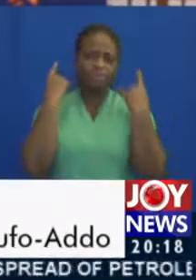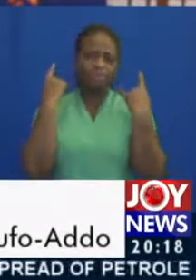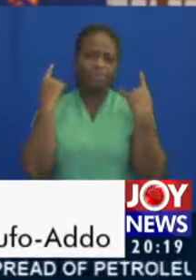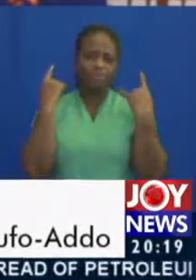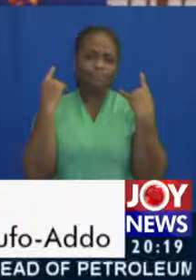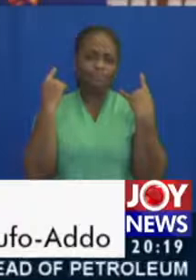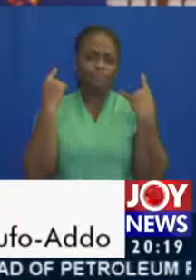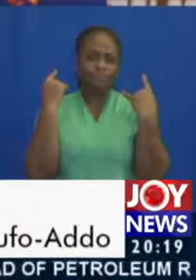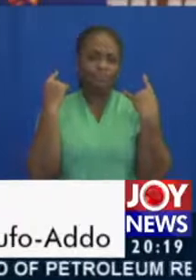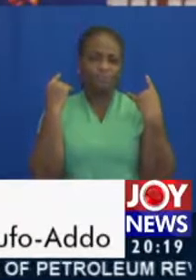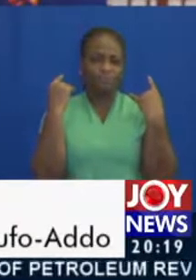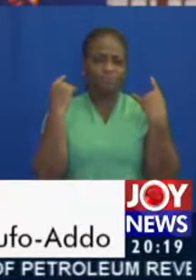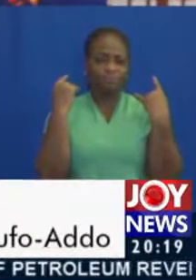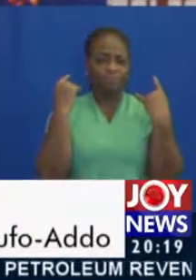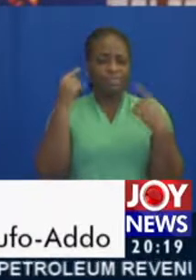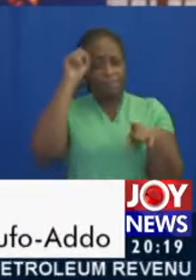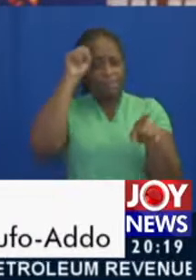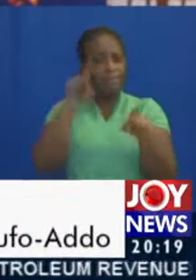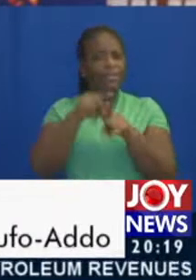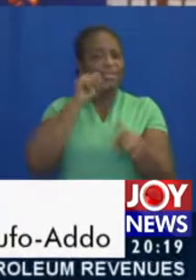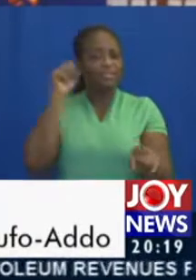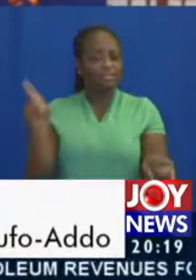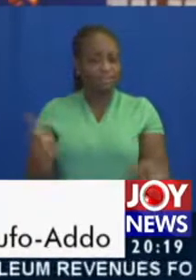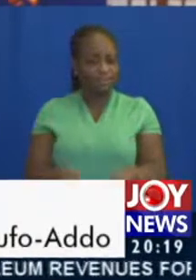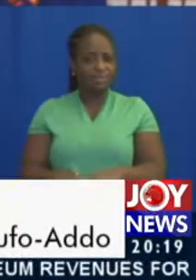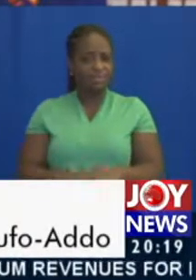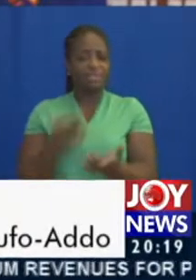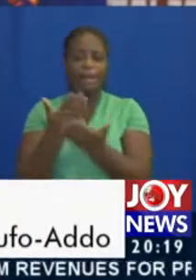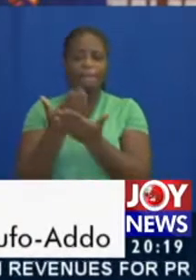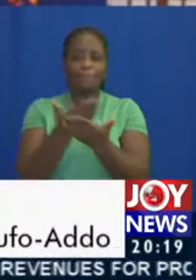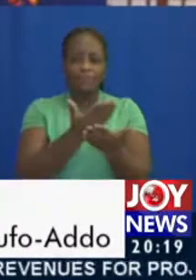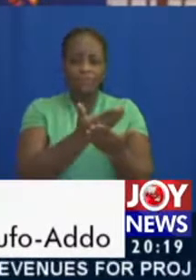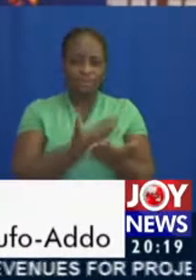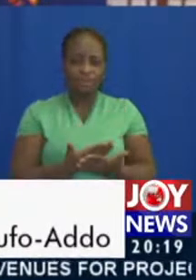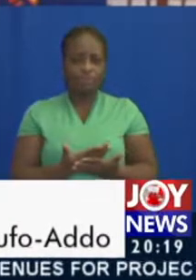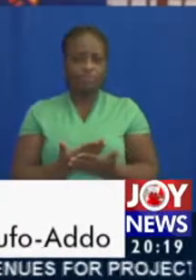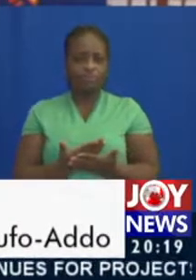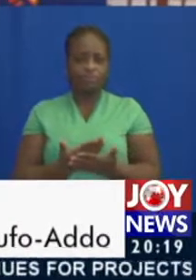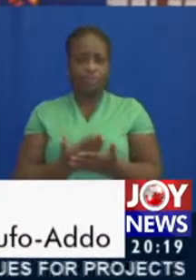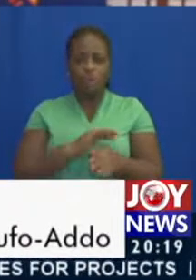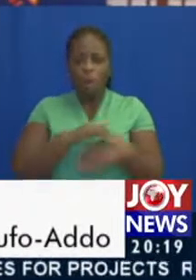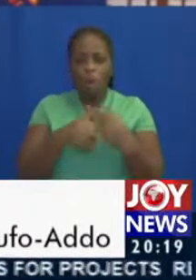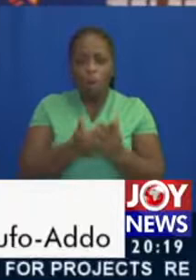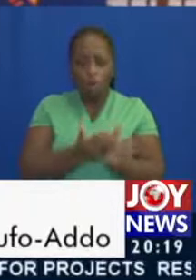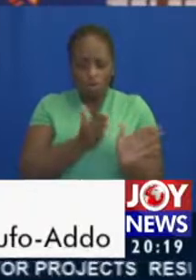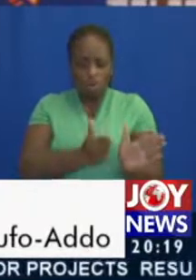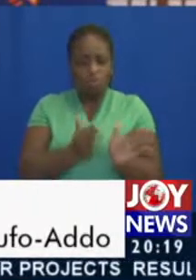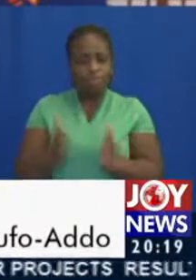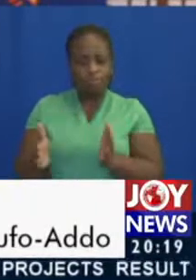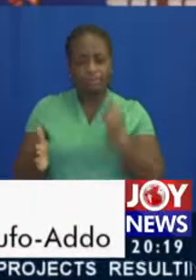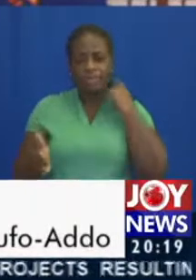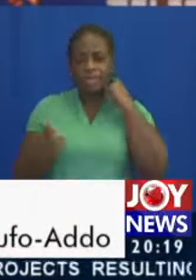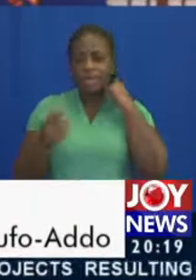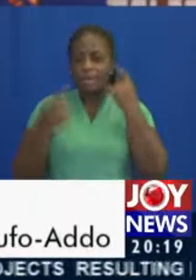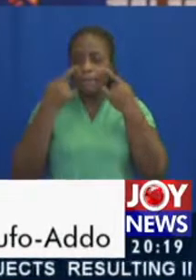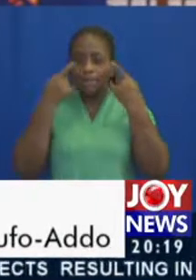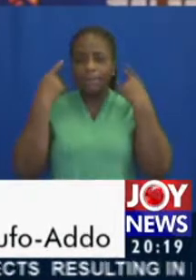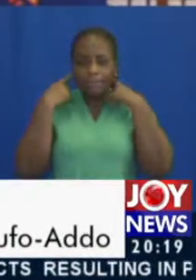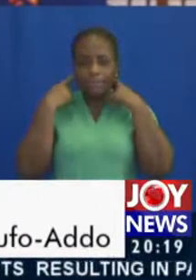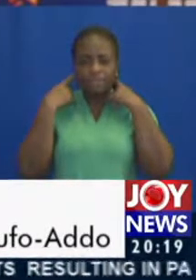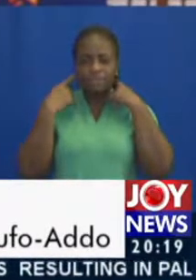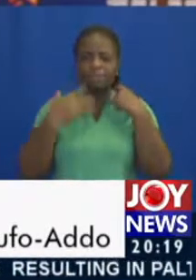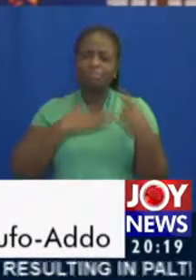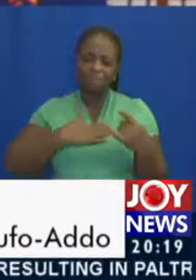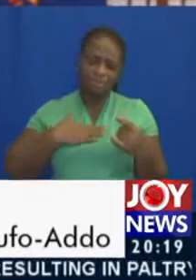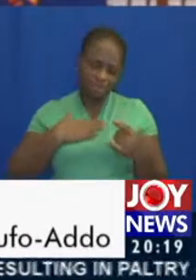And you know, Mr. Ramo, in Shishaya Ayaye, Efa Masno, Mundiso,